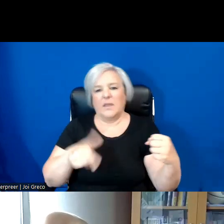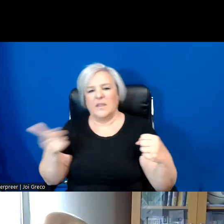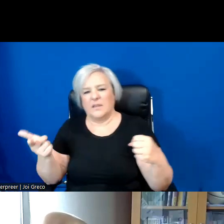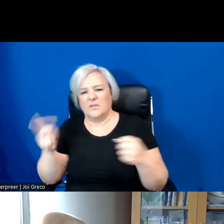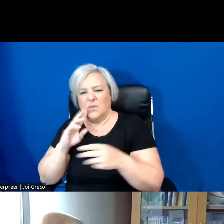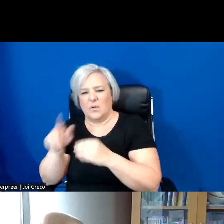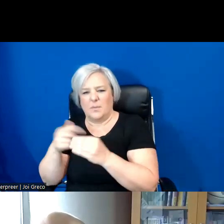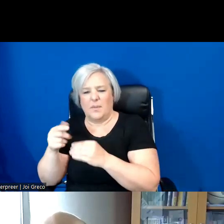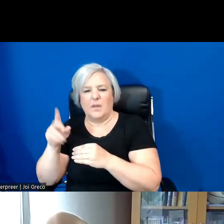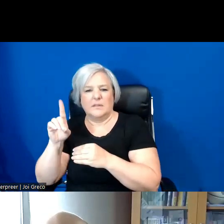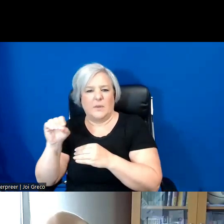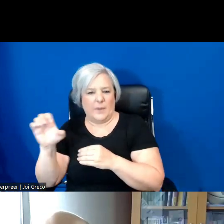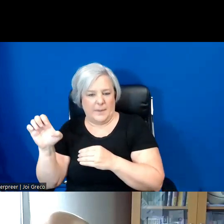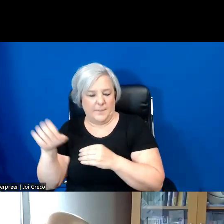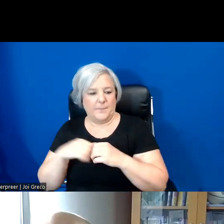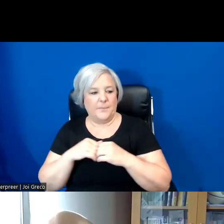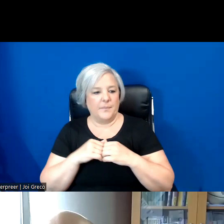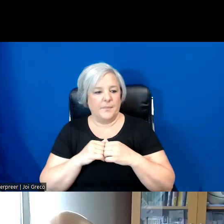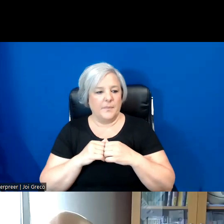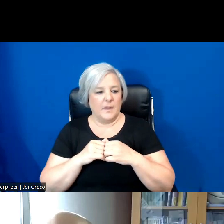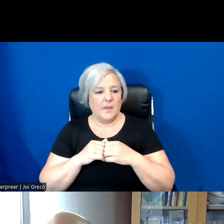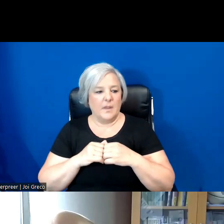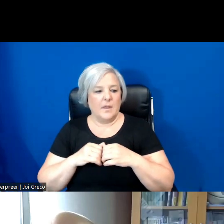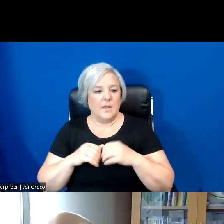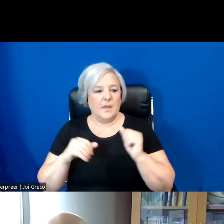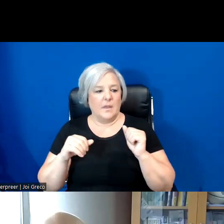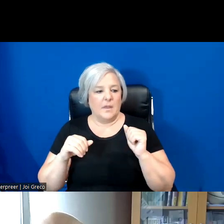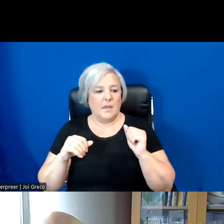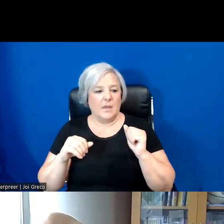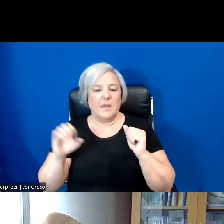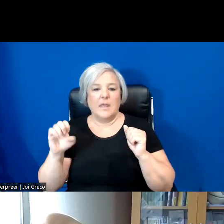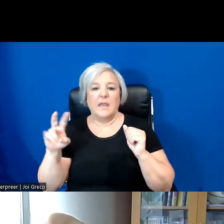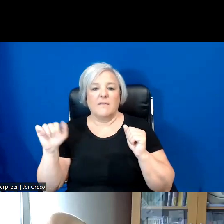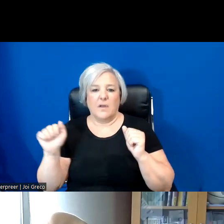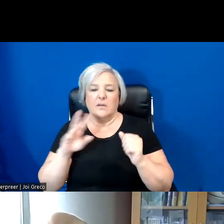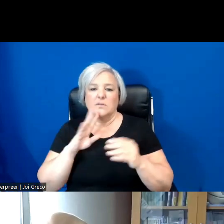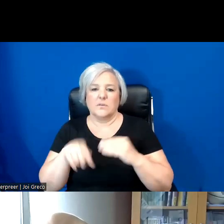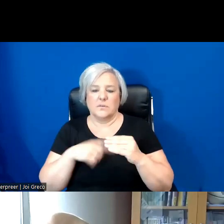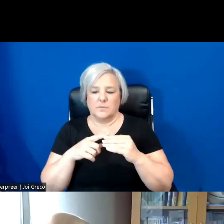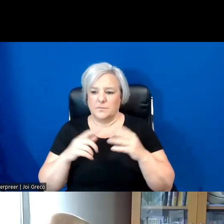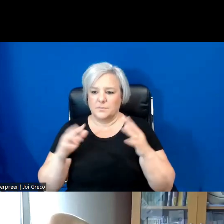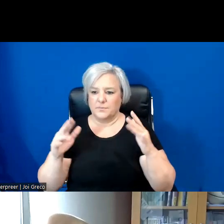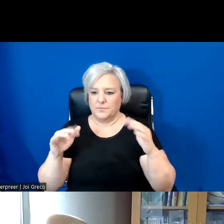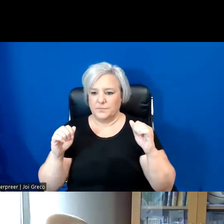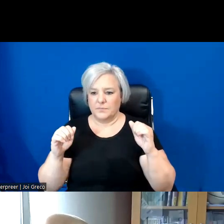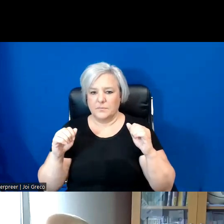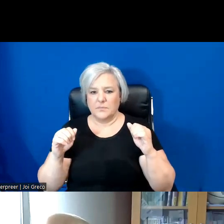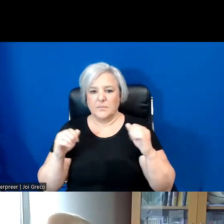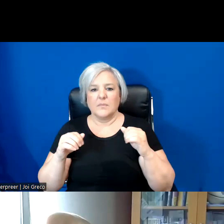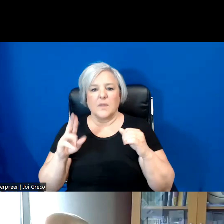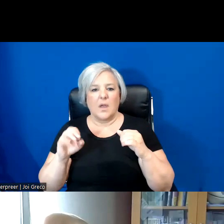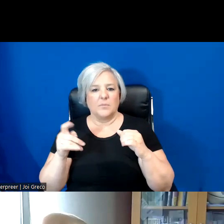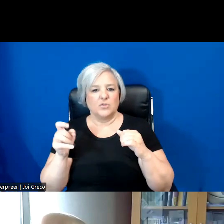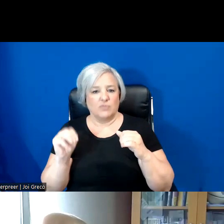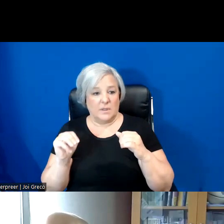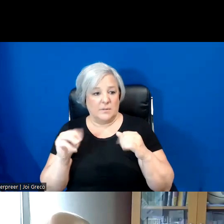the Department of Education. Eva has talked about, or Eva, talked a lot about moving upstream for this